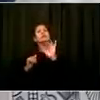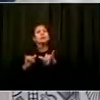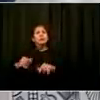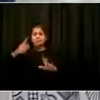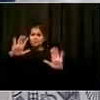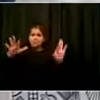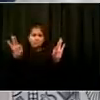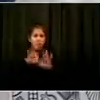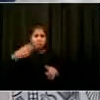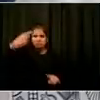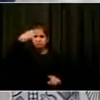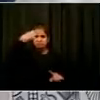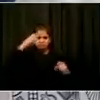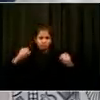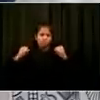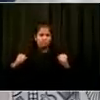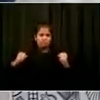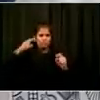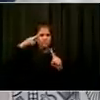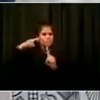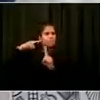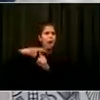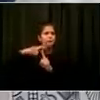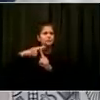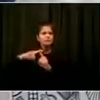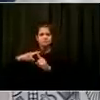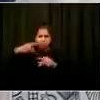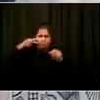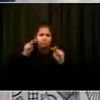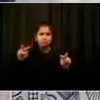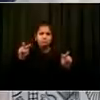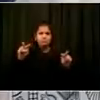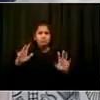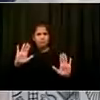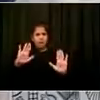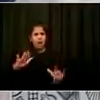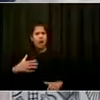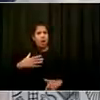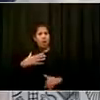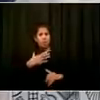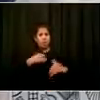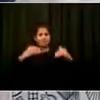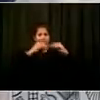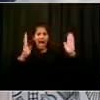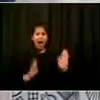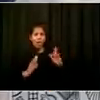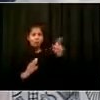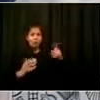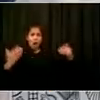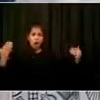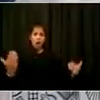to COVID and make it, I think, much better and clearer. We're ready to distribute a vaccine right now in the city. Right as we speak, we're